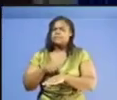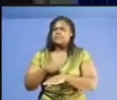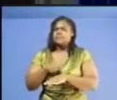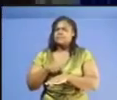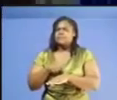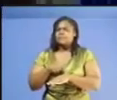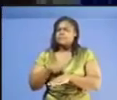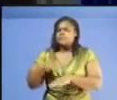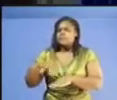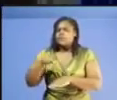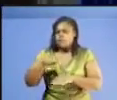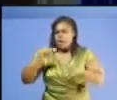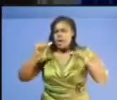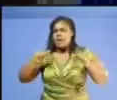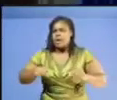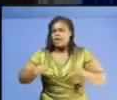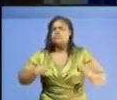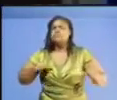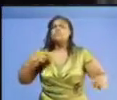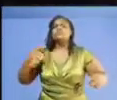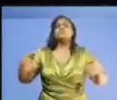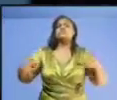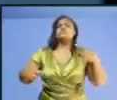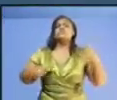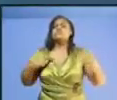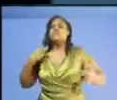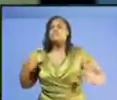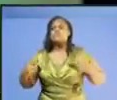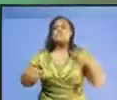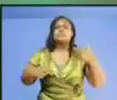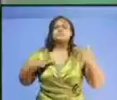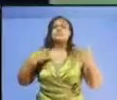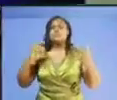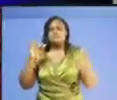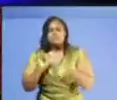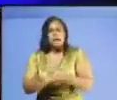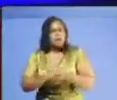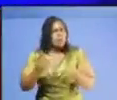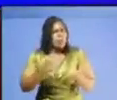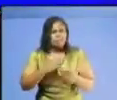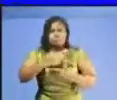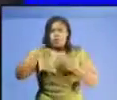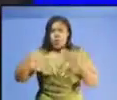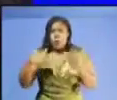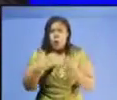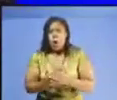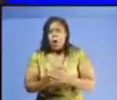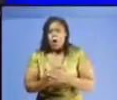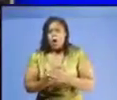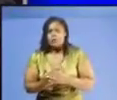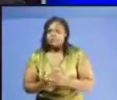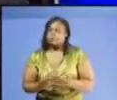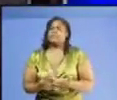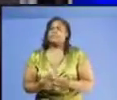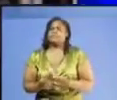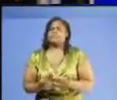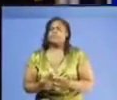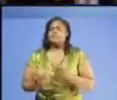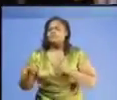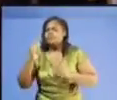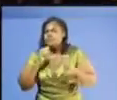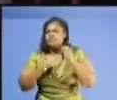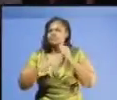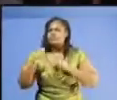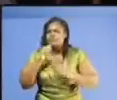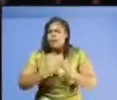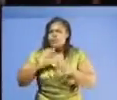you were able to rejoice that all of the troubles of 2020 were left behind